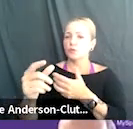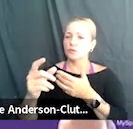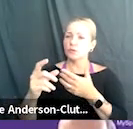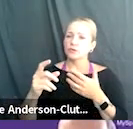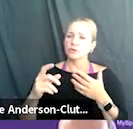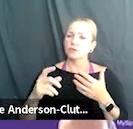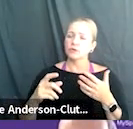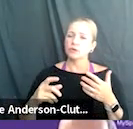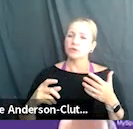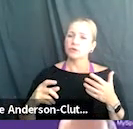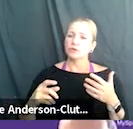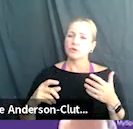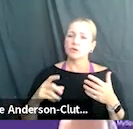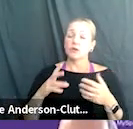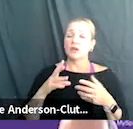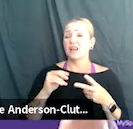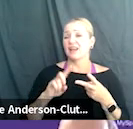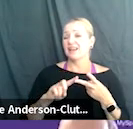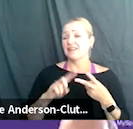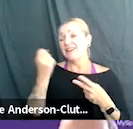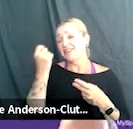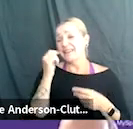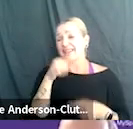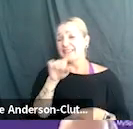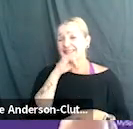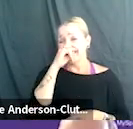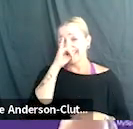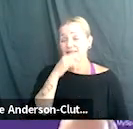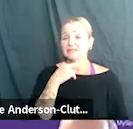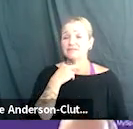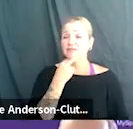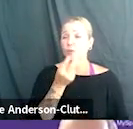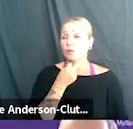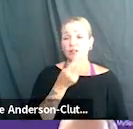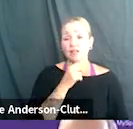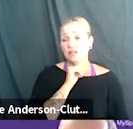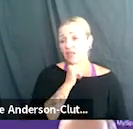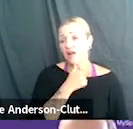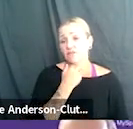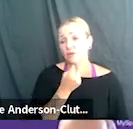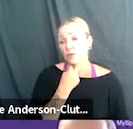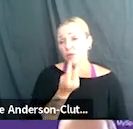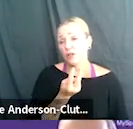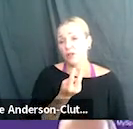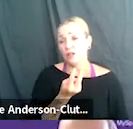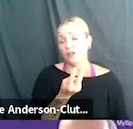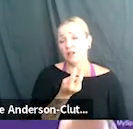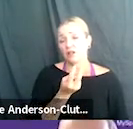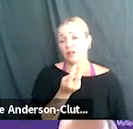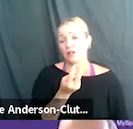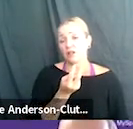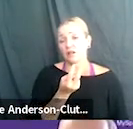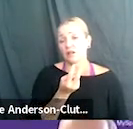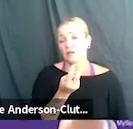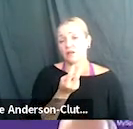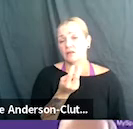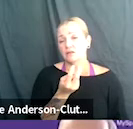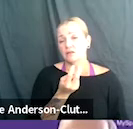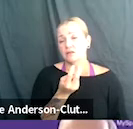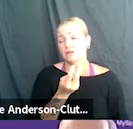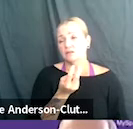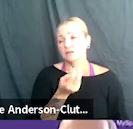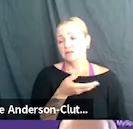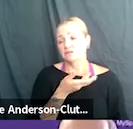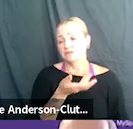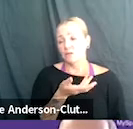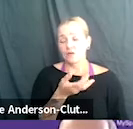people who are nonverbal. These people all had stereotypies, or several of them did, but they existed prior to the onset of this.